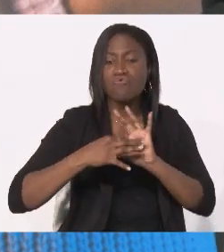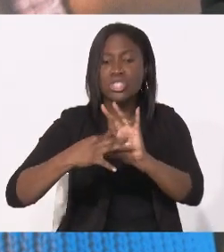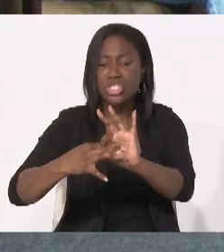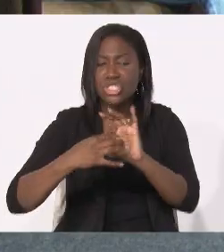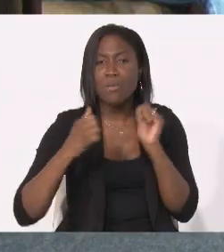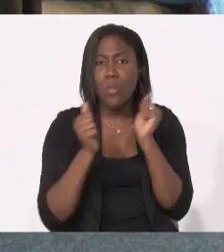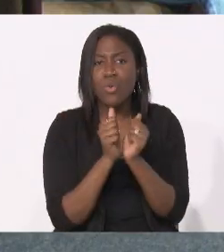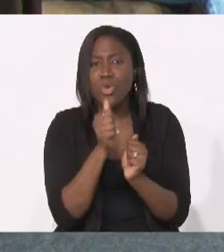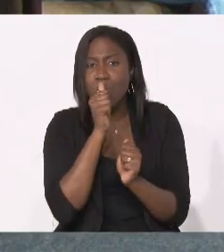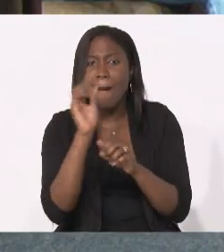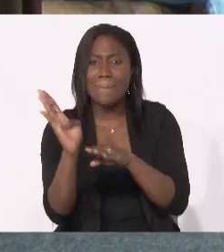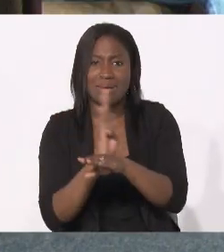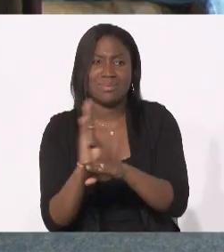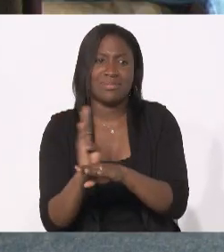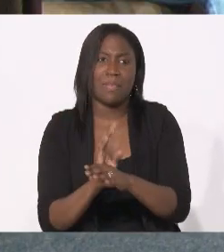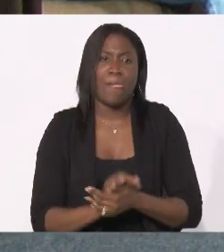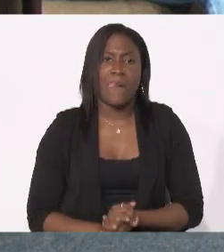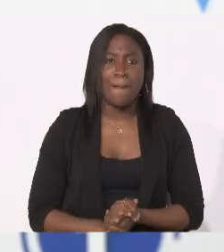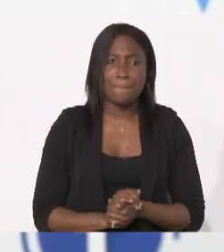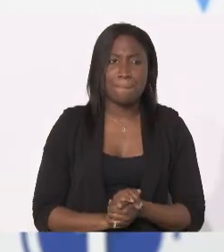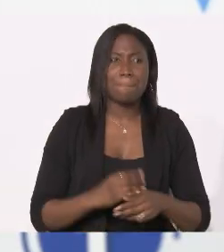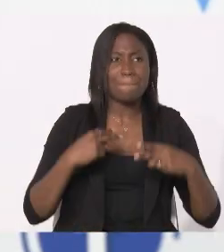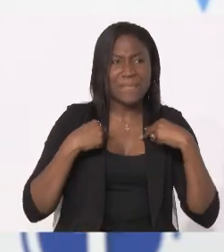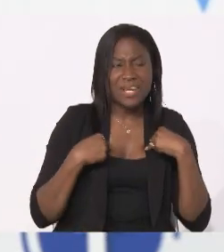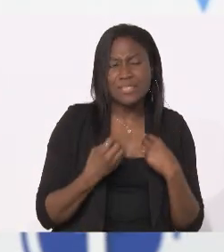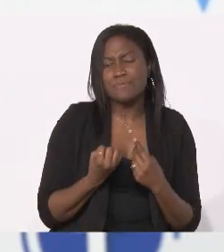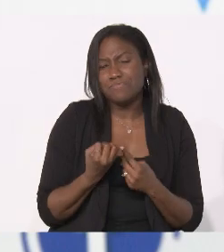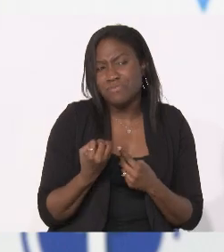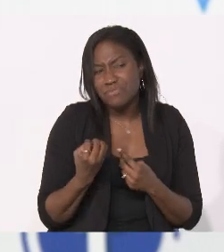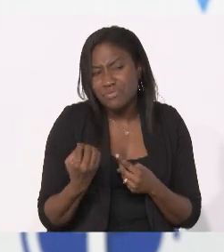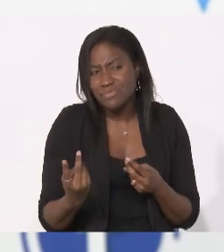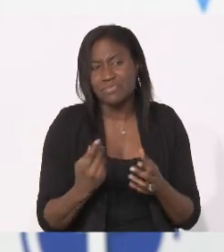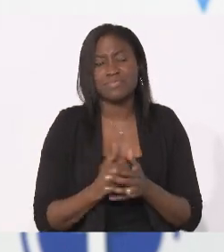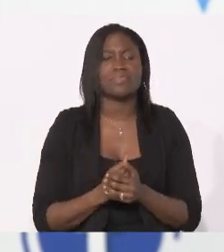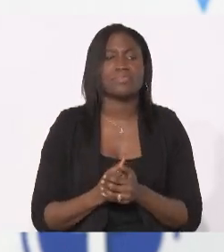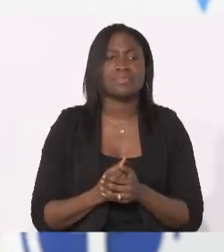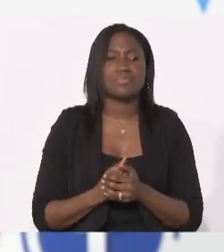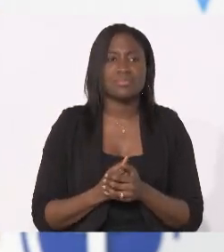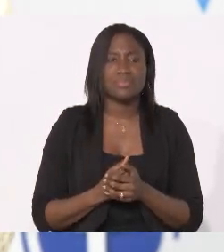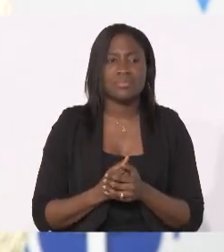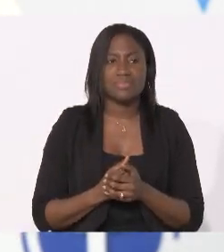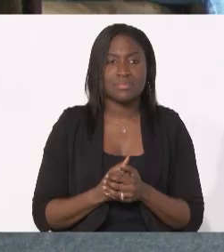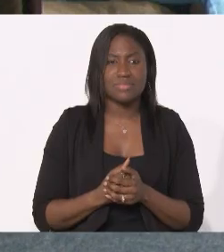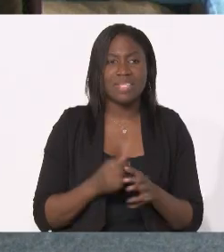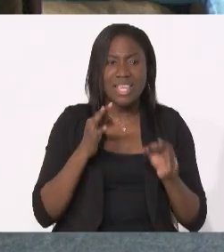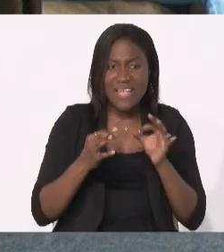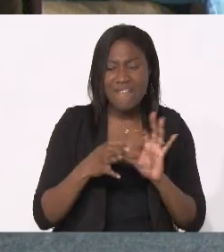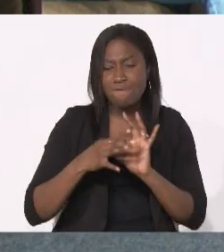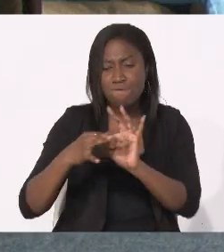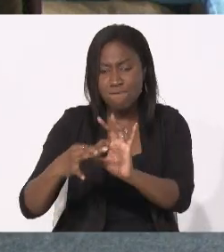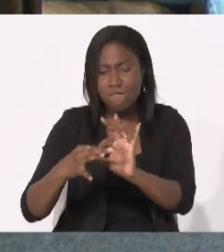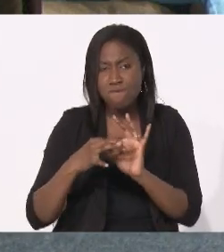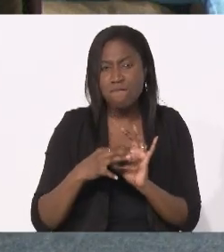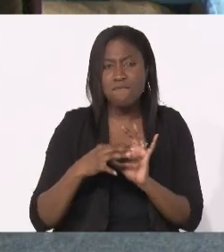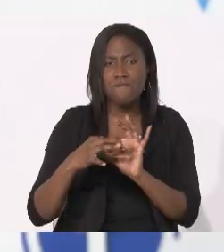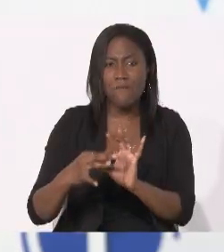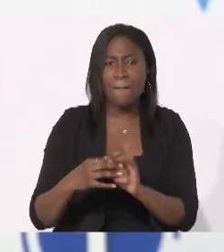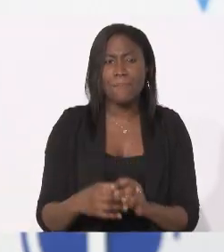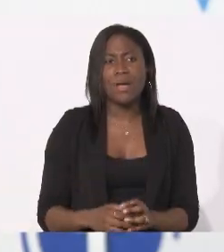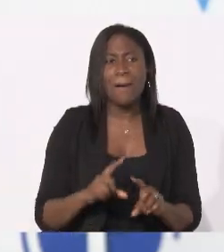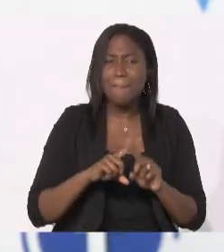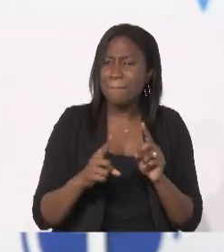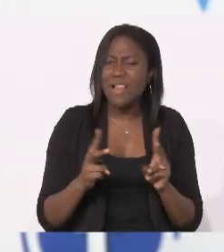like this, I hope there are people watching who could think, you know, because I'm a CEO or accountant